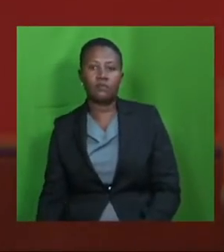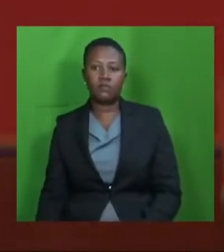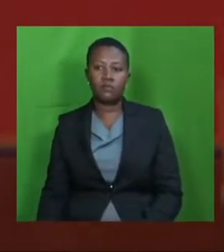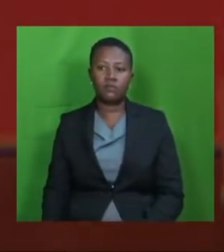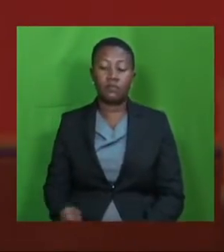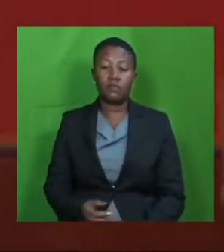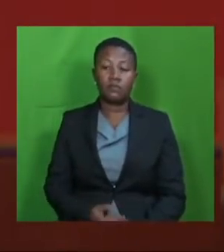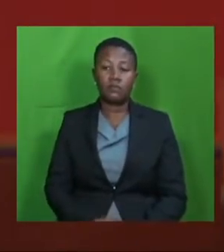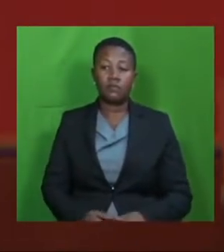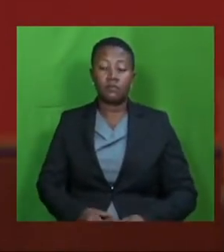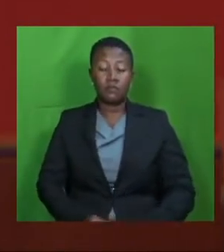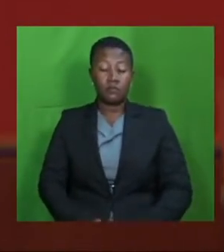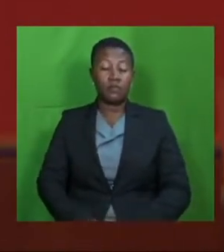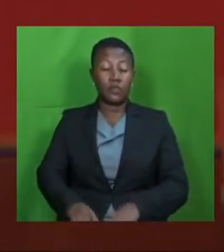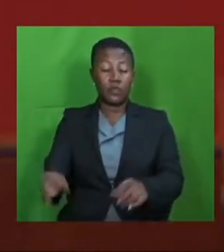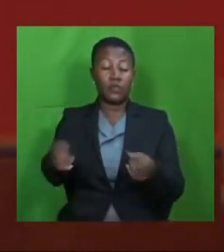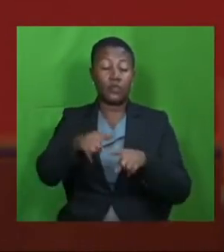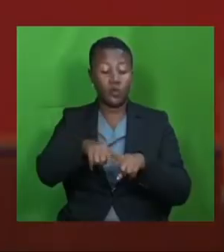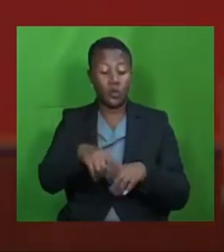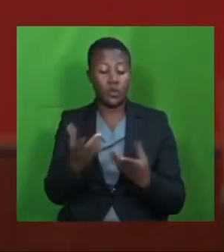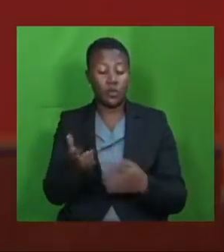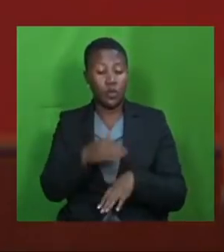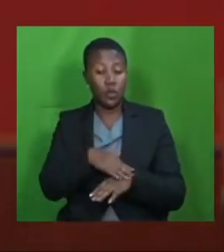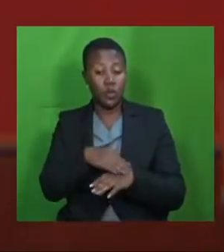Based on the guidance of leadership,